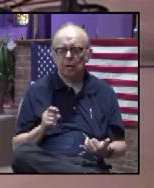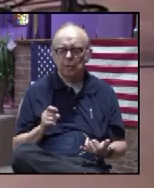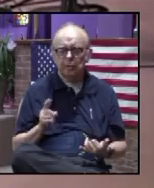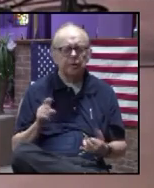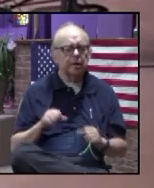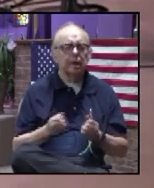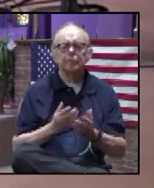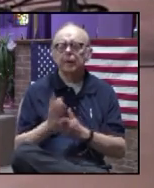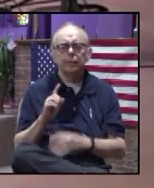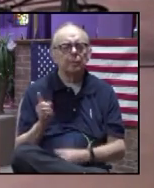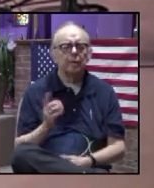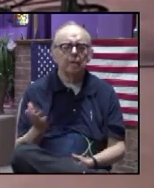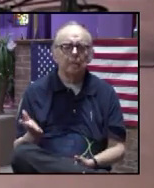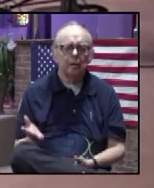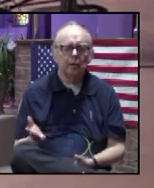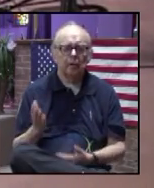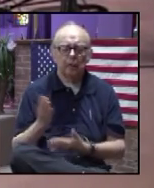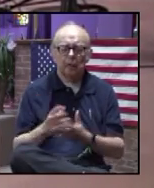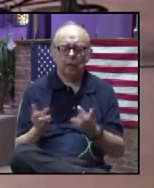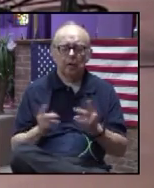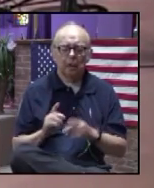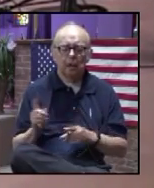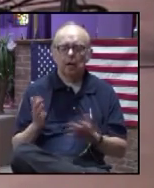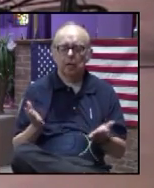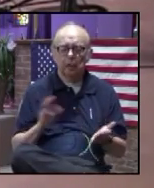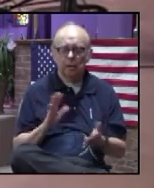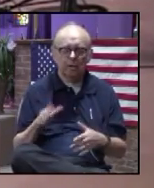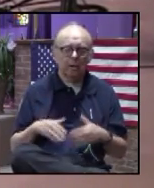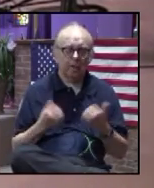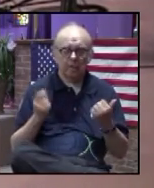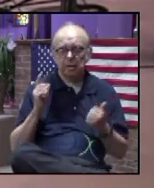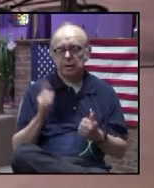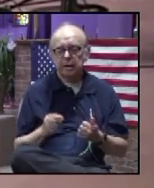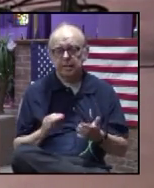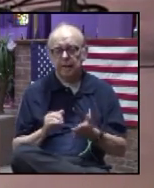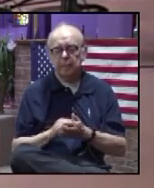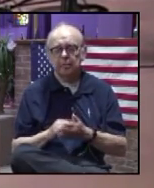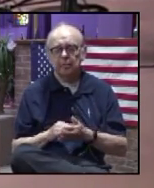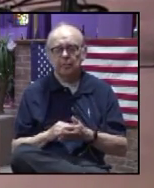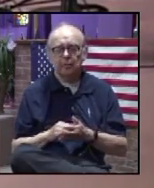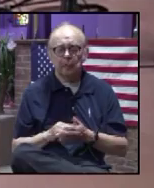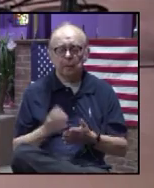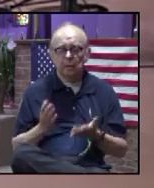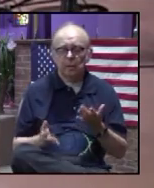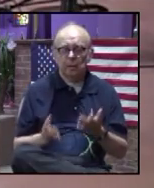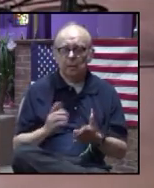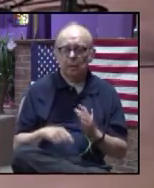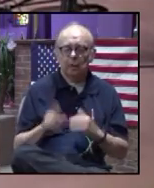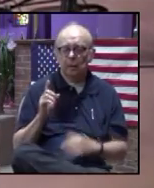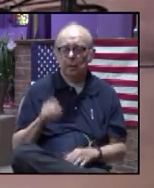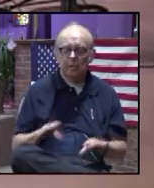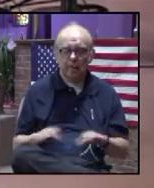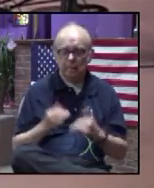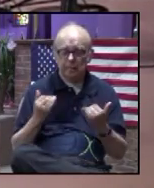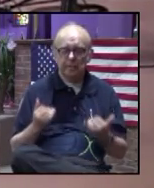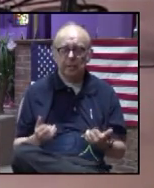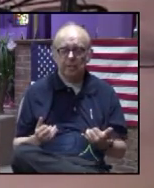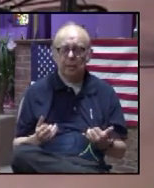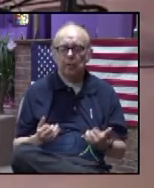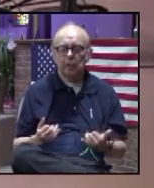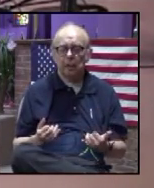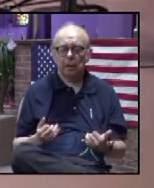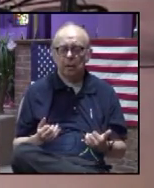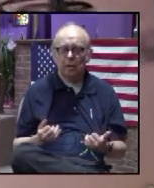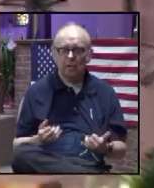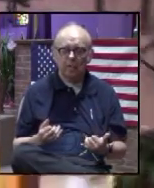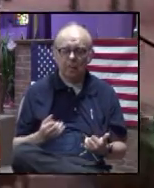breakthrough? Someplace, somewhere in your life, you need it. And maybe what you need to do right now